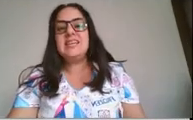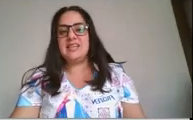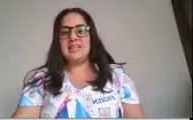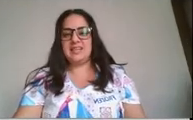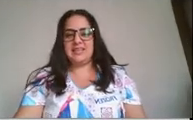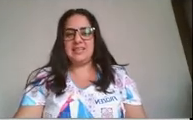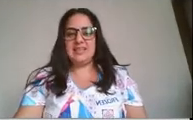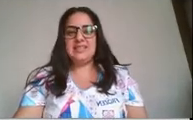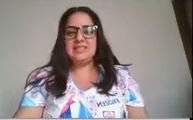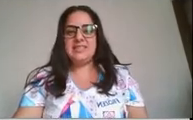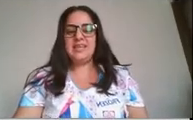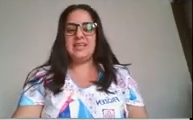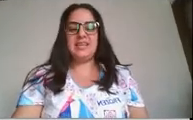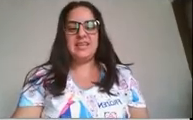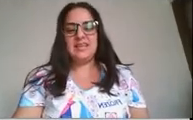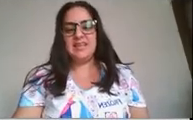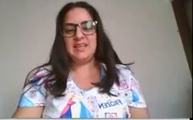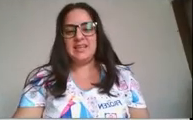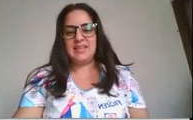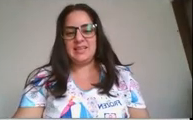chin, chin.